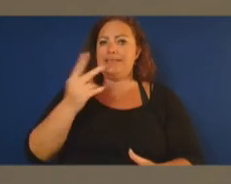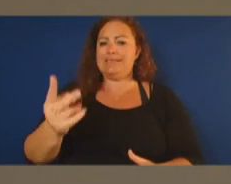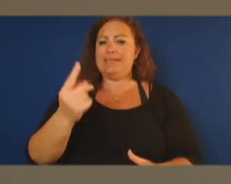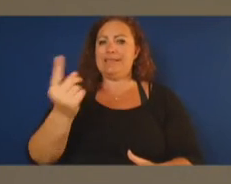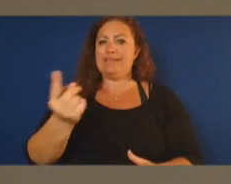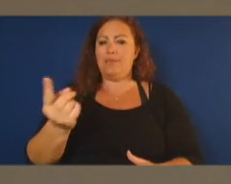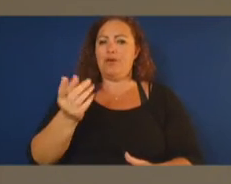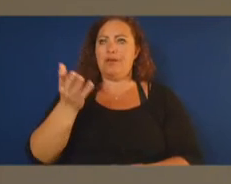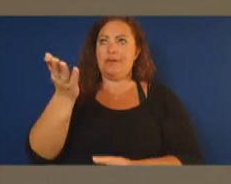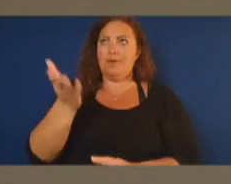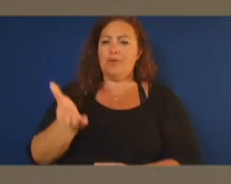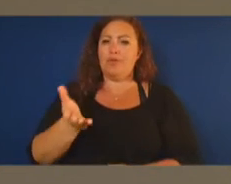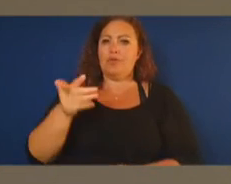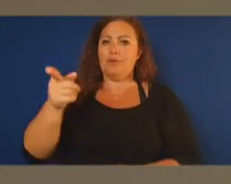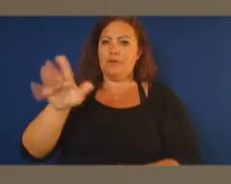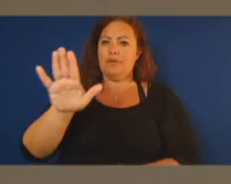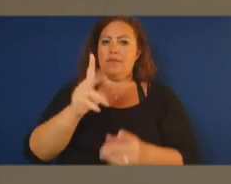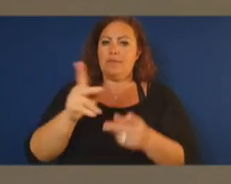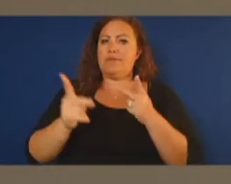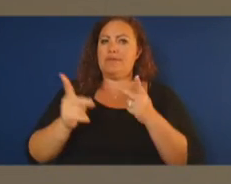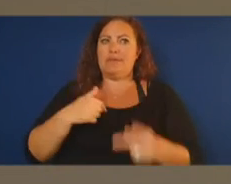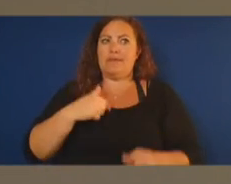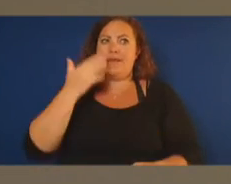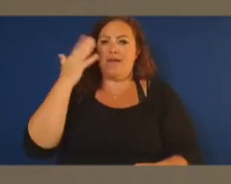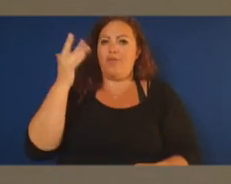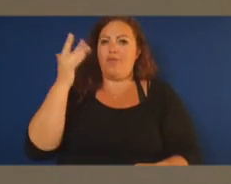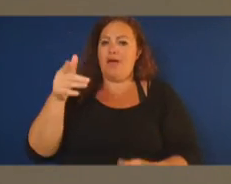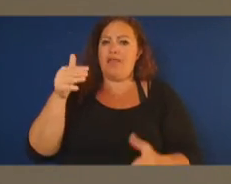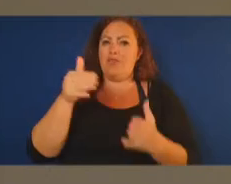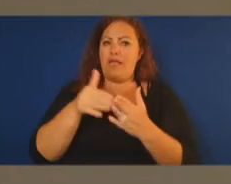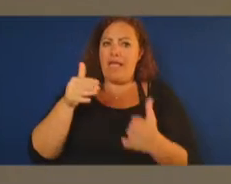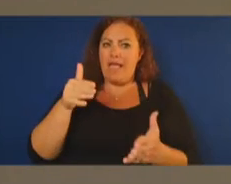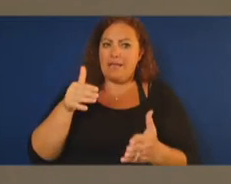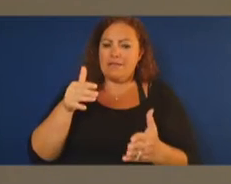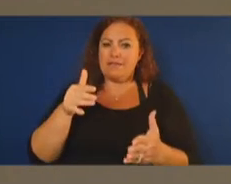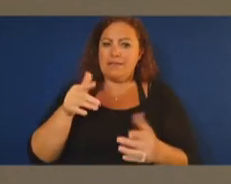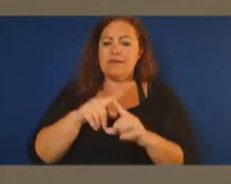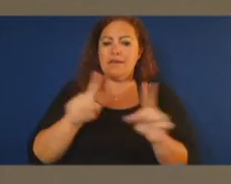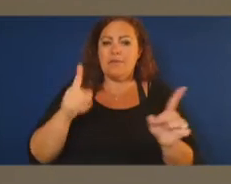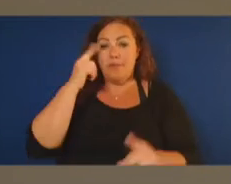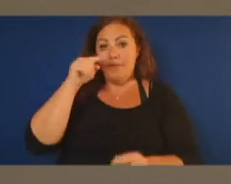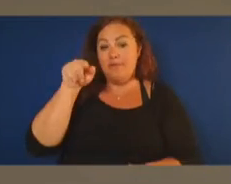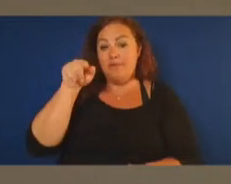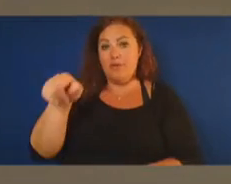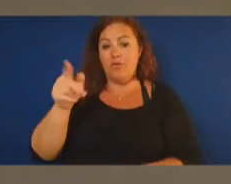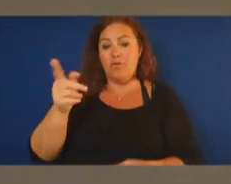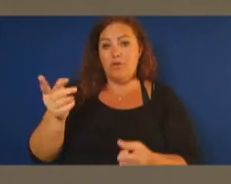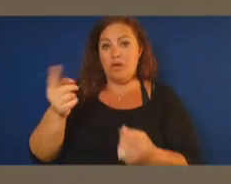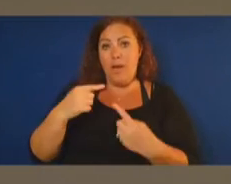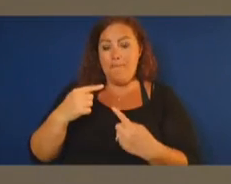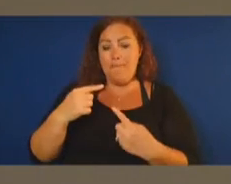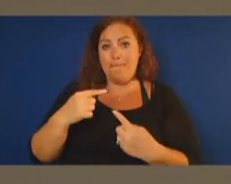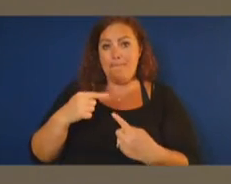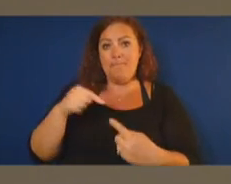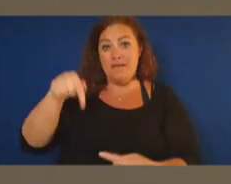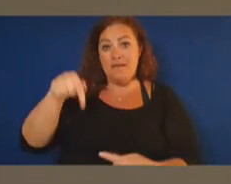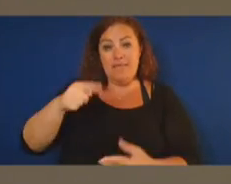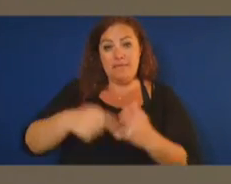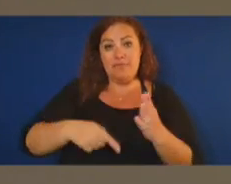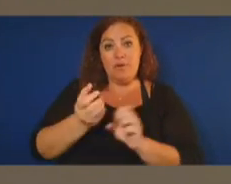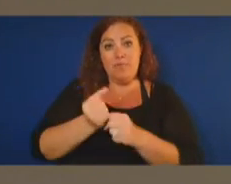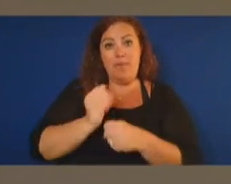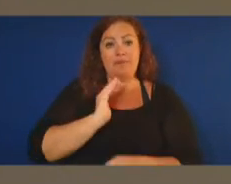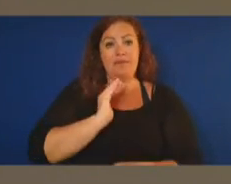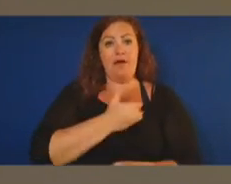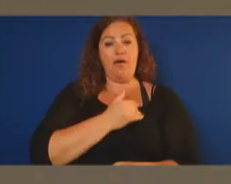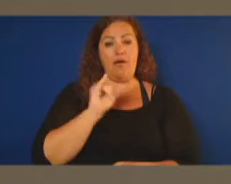who was in a position and I don't even know why you were against uh but for you to come and this is this is what makes our